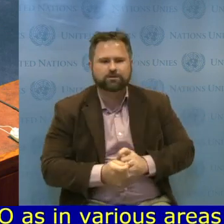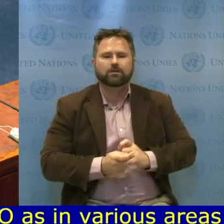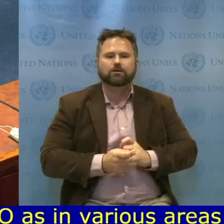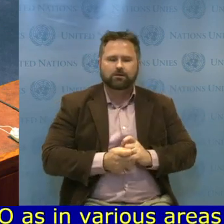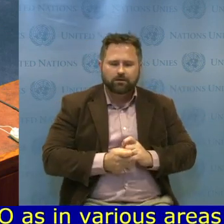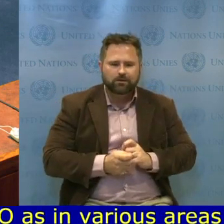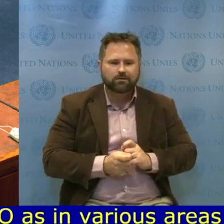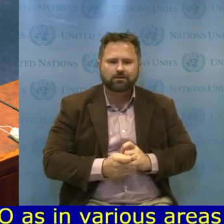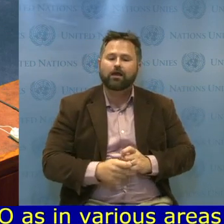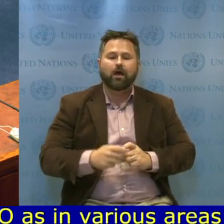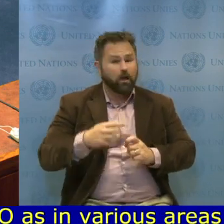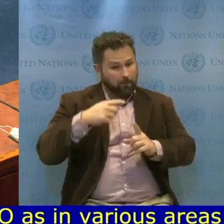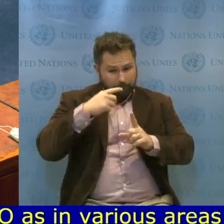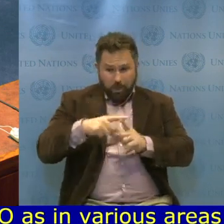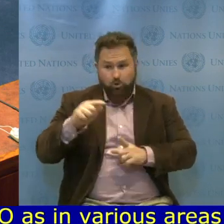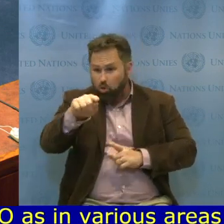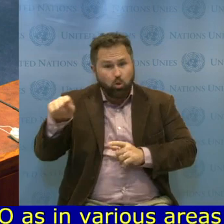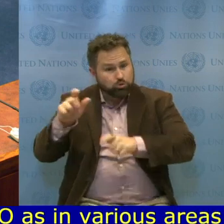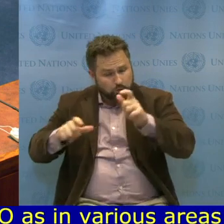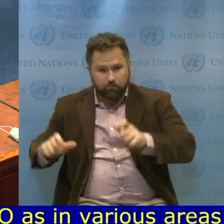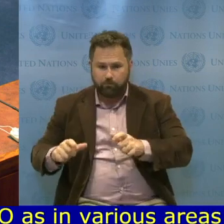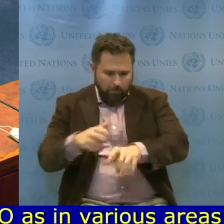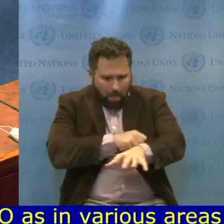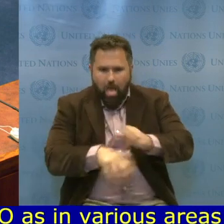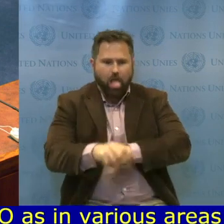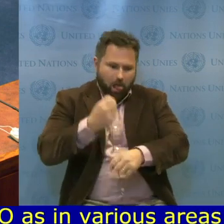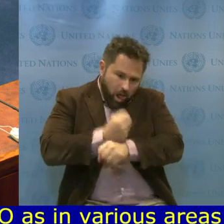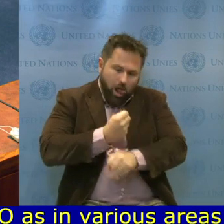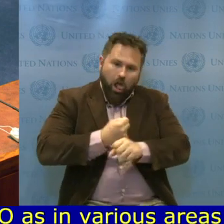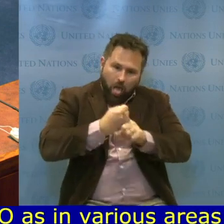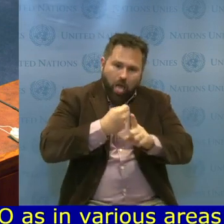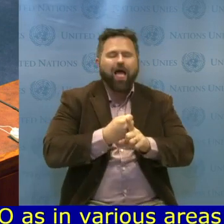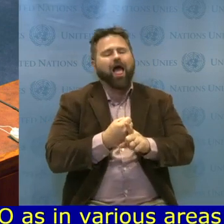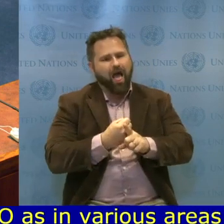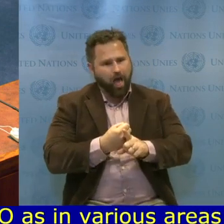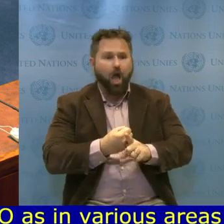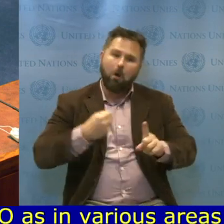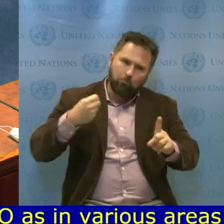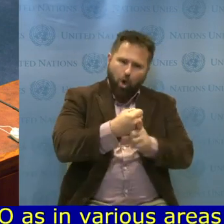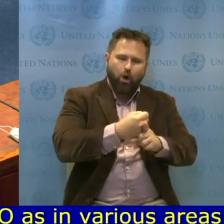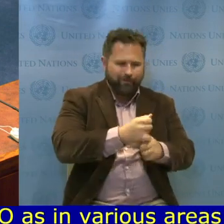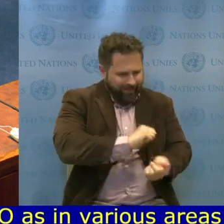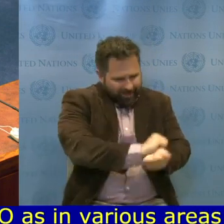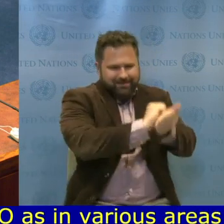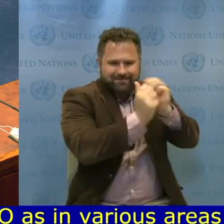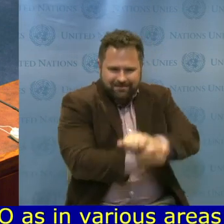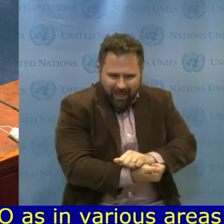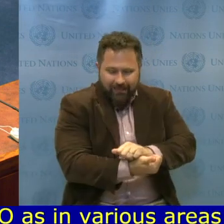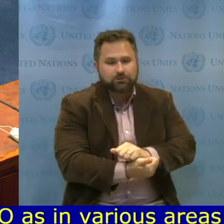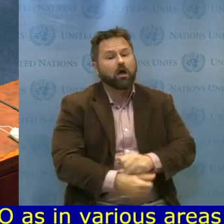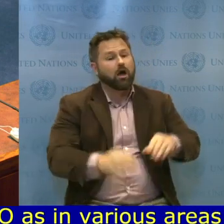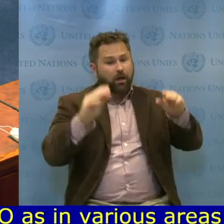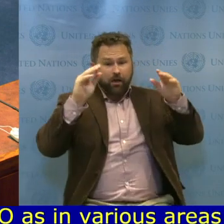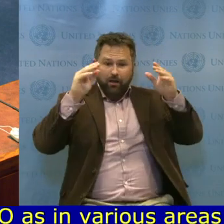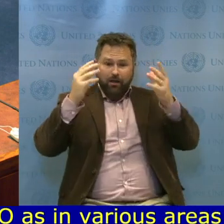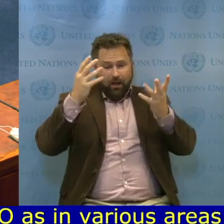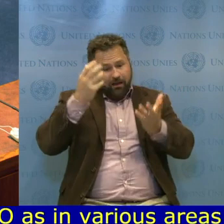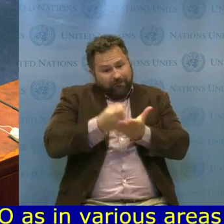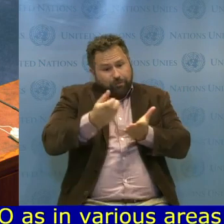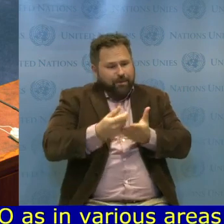brought about the real change in the area of assistance to vulnerable families of children with disabilities by spreading knowledge,